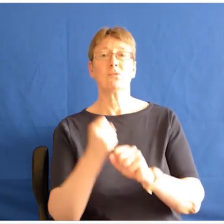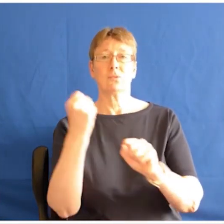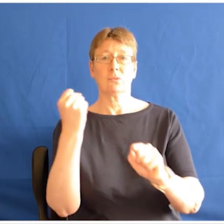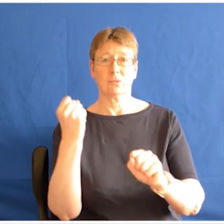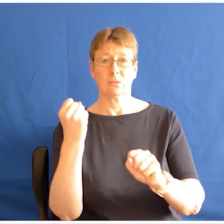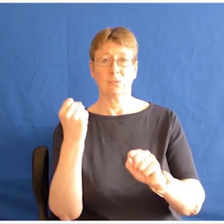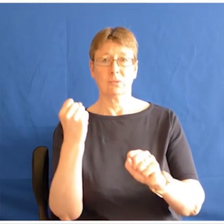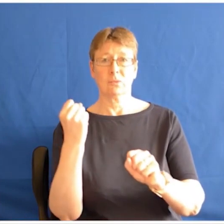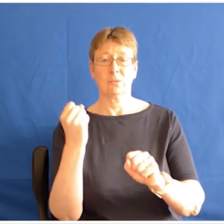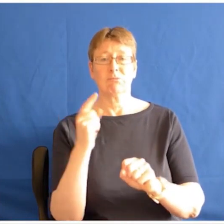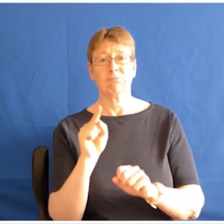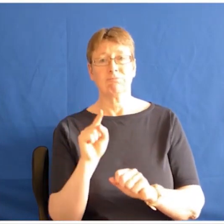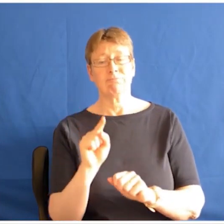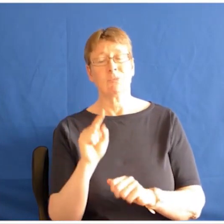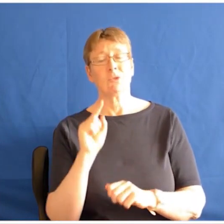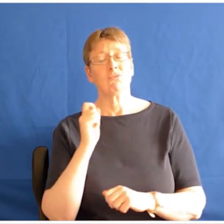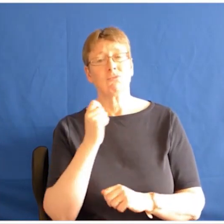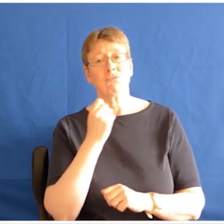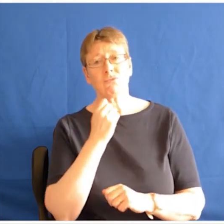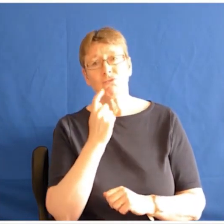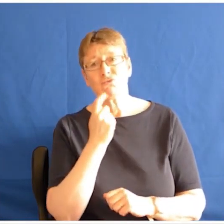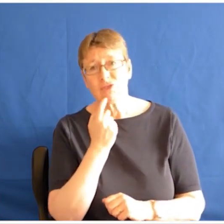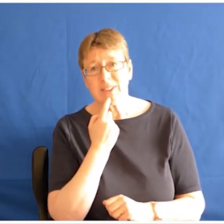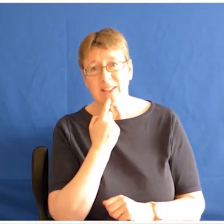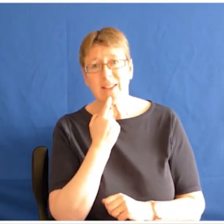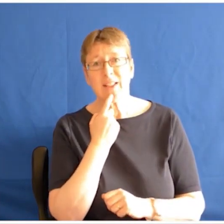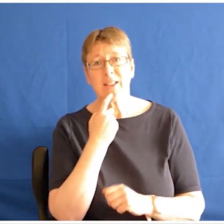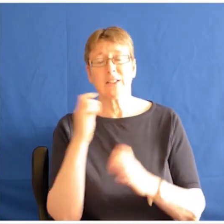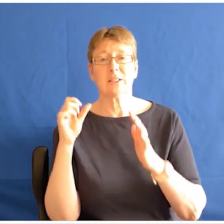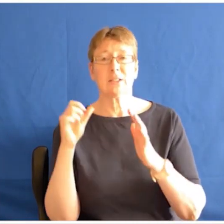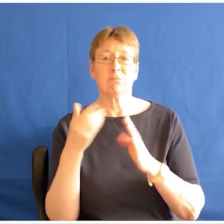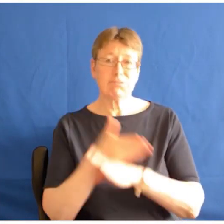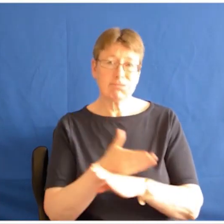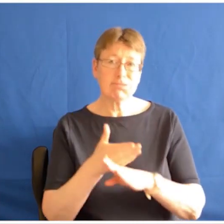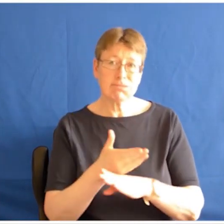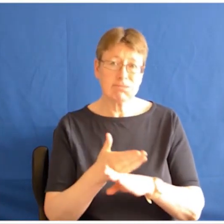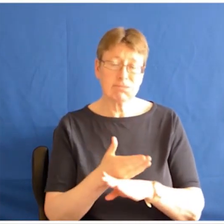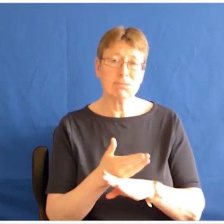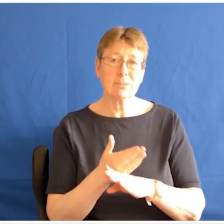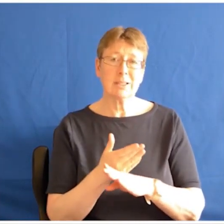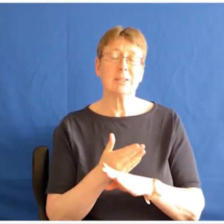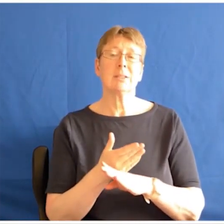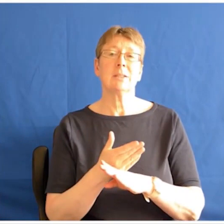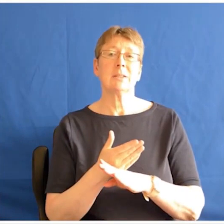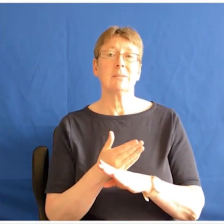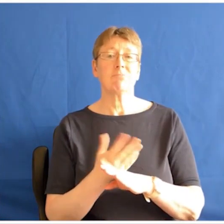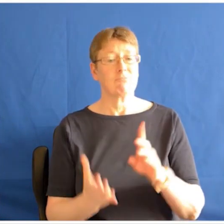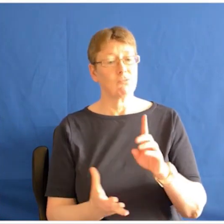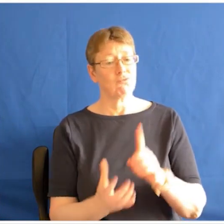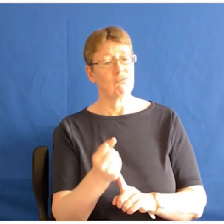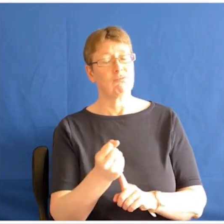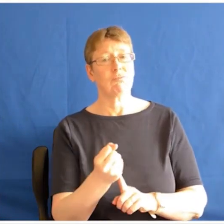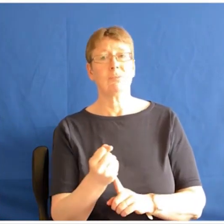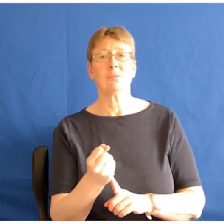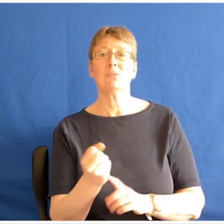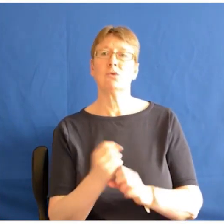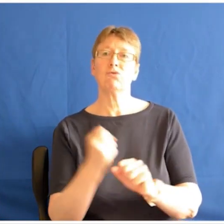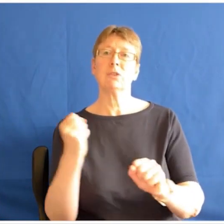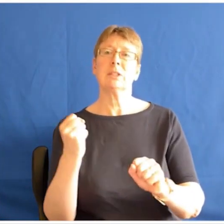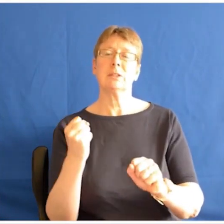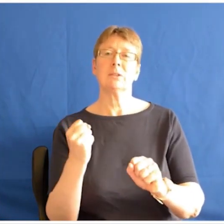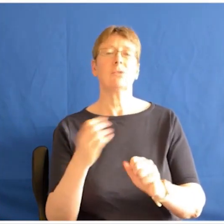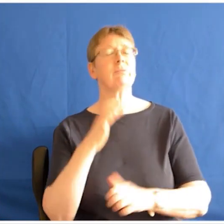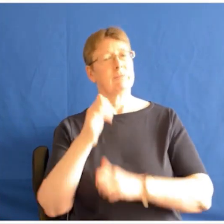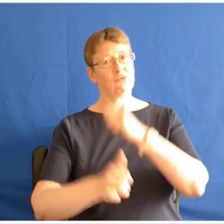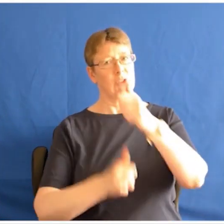day. Your resilience and hard work has paid off, and we offer you our most sincere congratulations. It